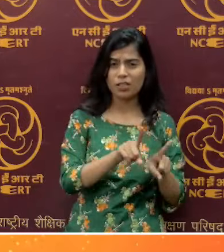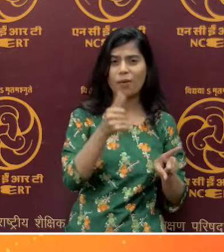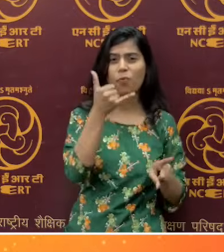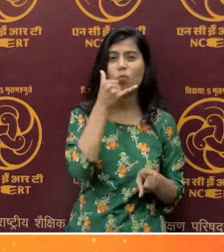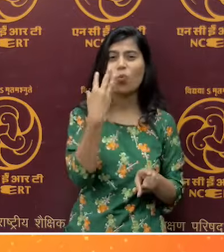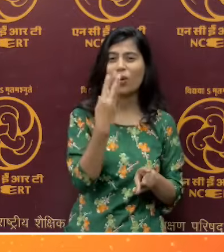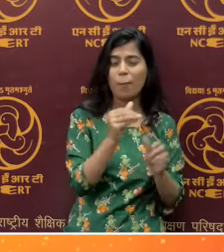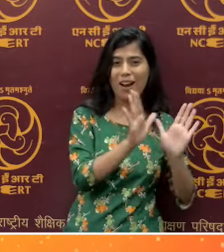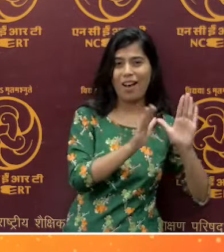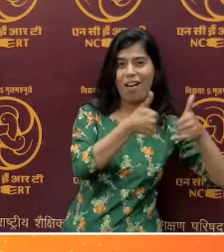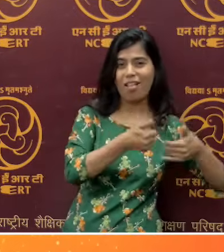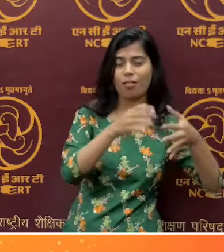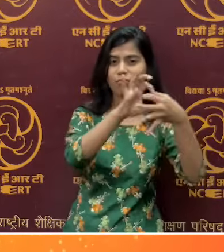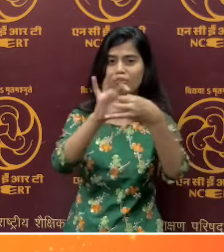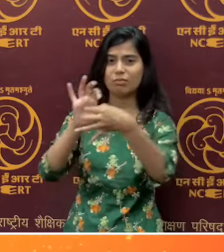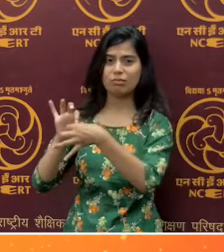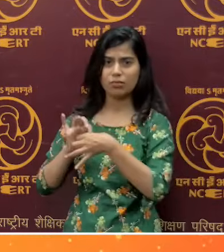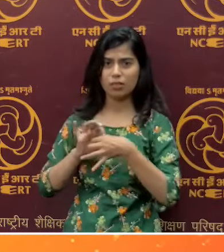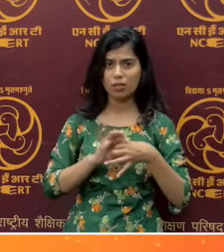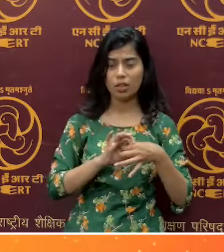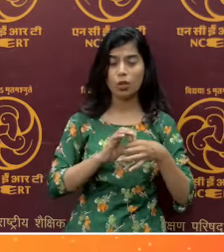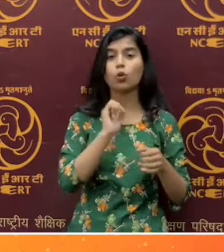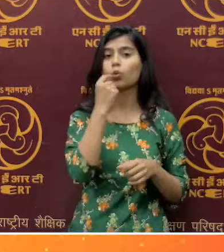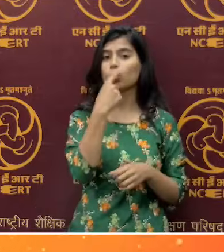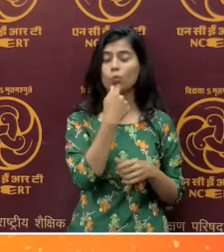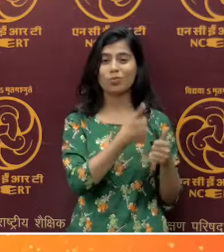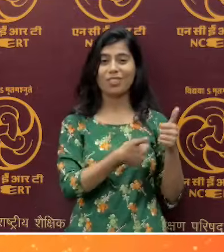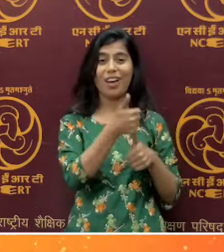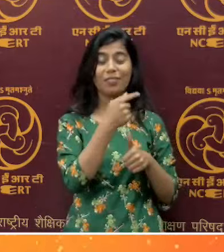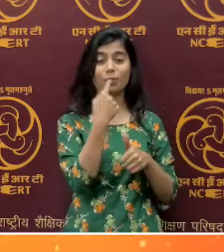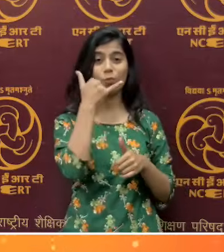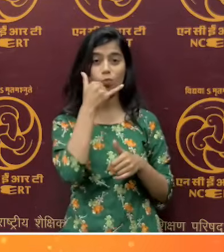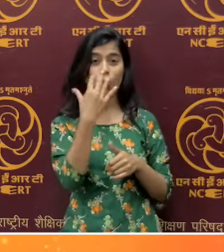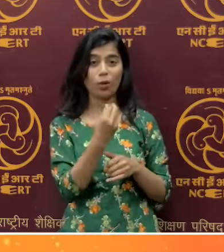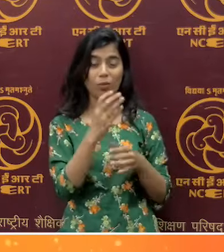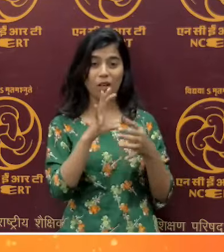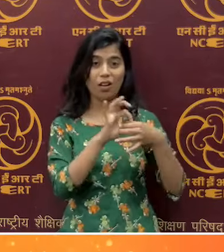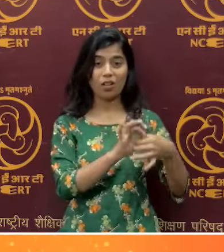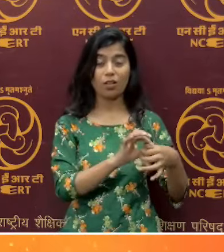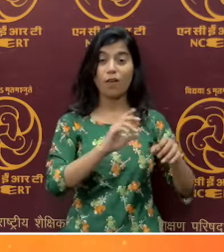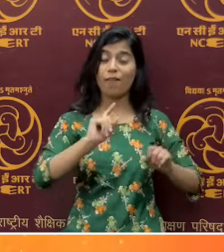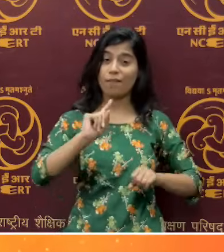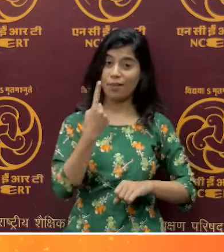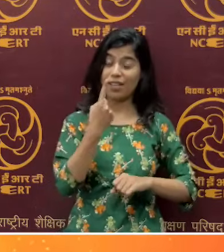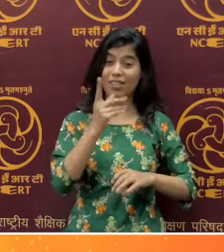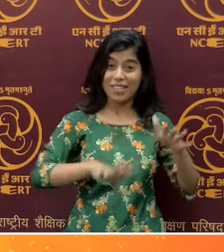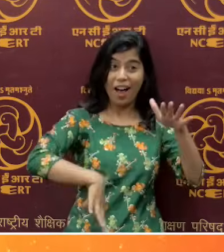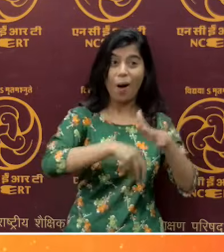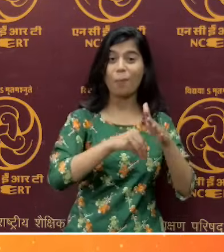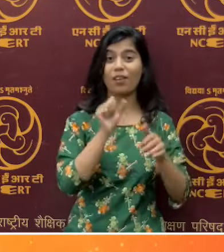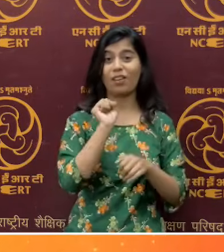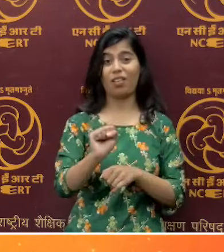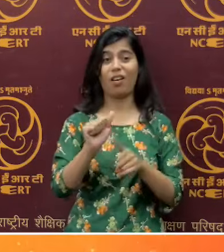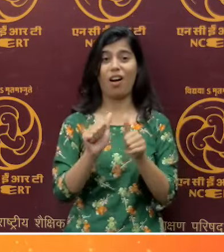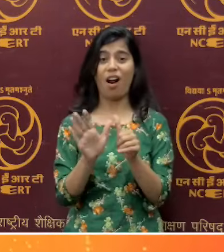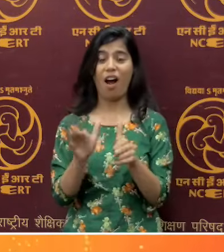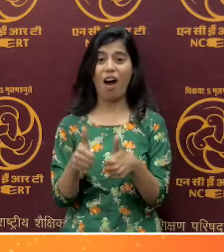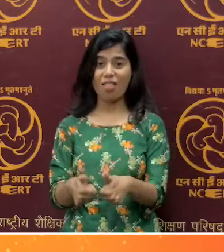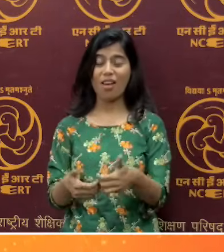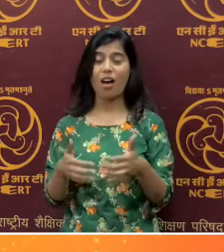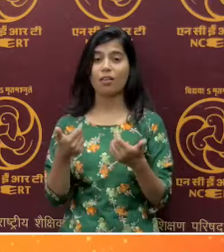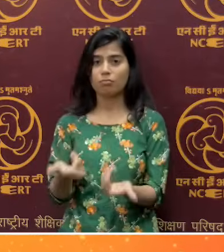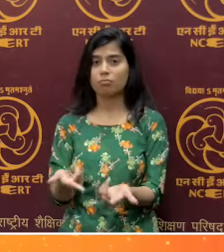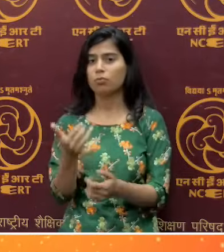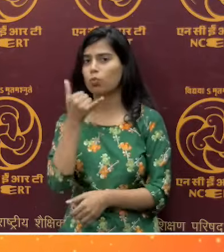that's the reason the people are getting detail from the family members. Okay. So I request they can update their Aadhaar number, or they can update their detail in Meri Pehchaan.